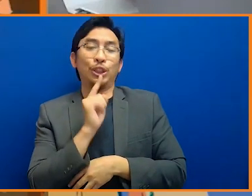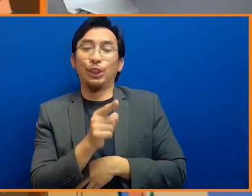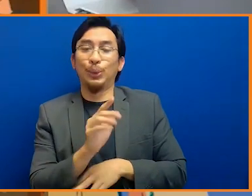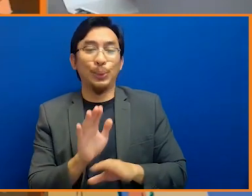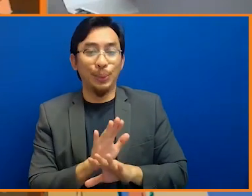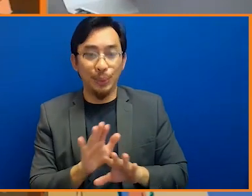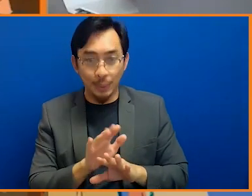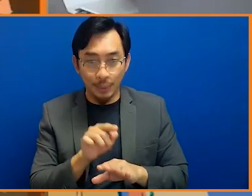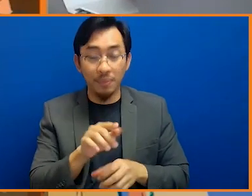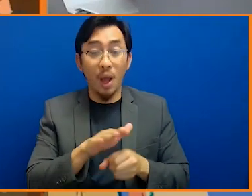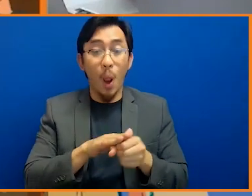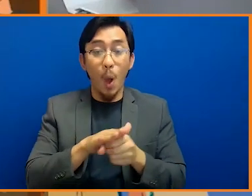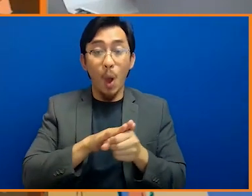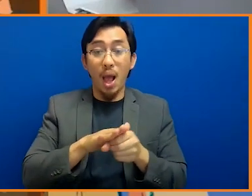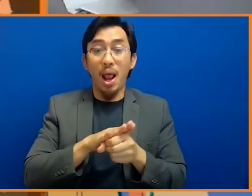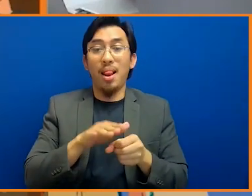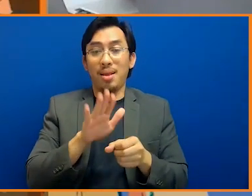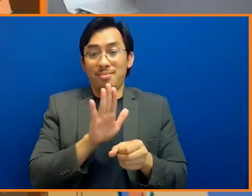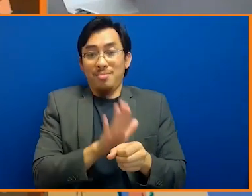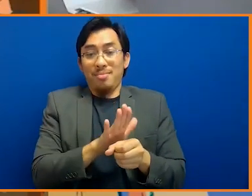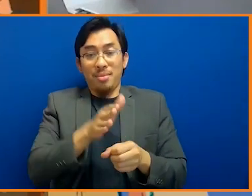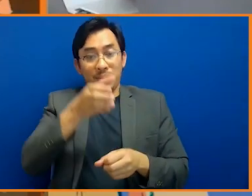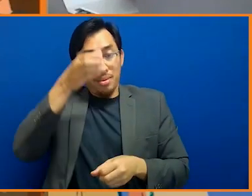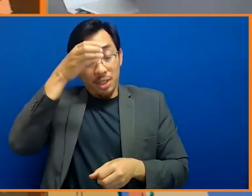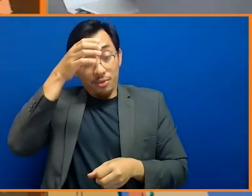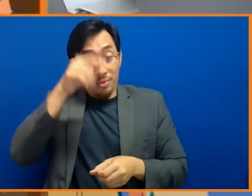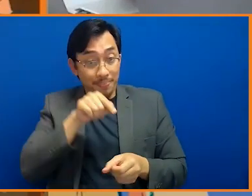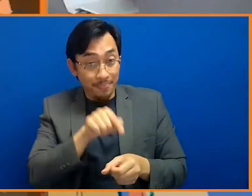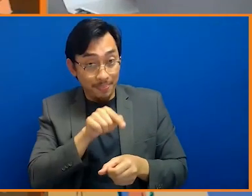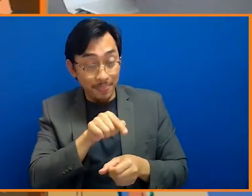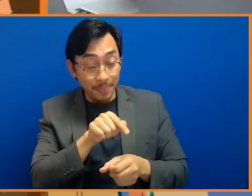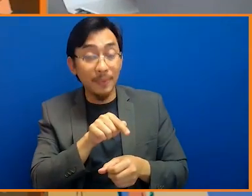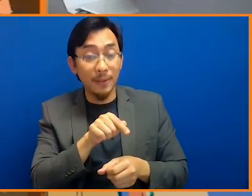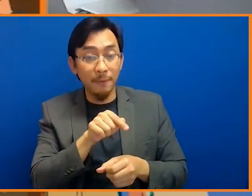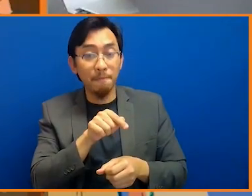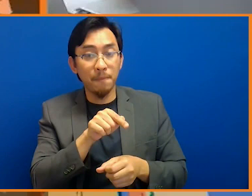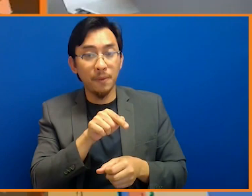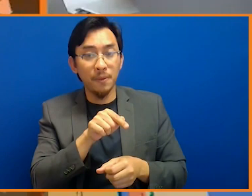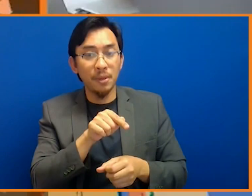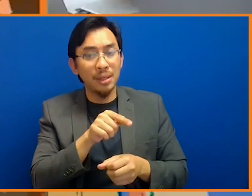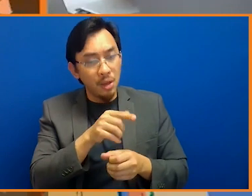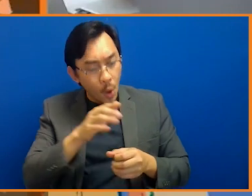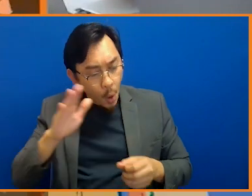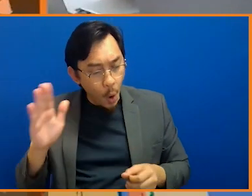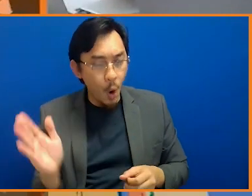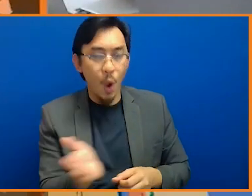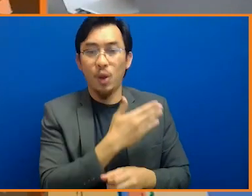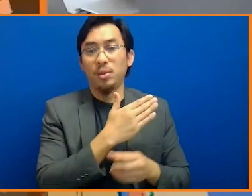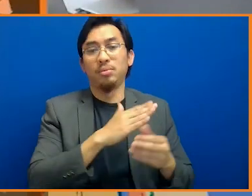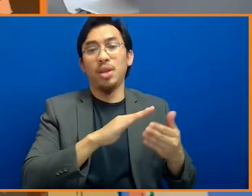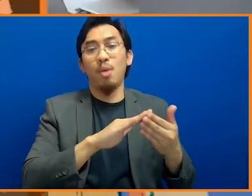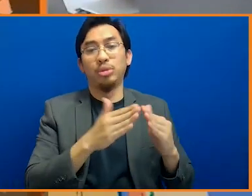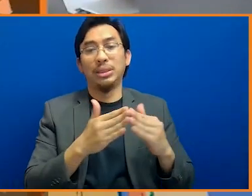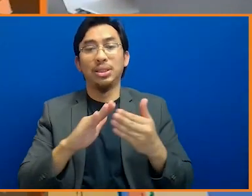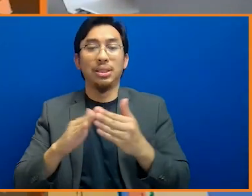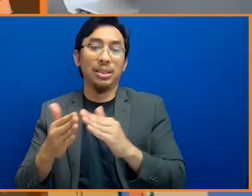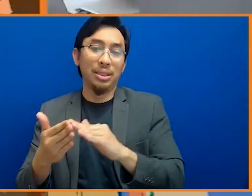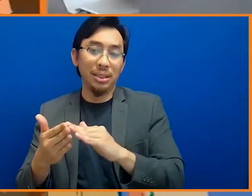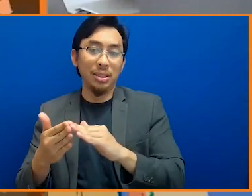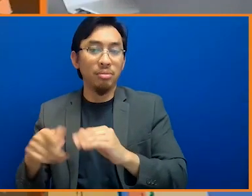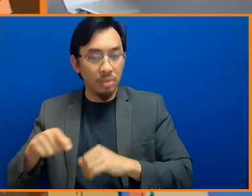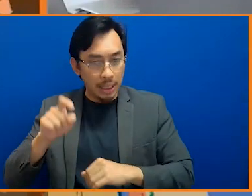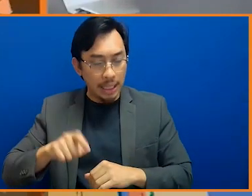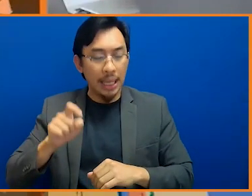true. So local and indigenous knowledge still relevant to all types of community,